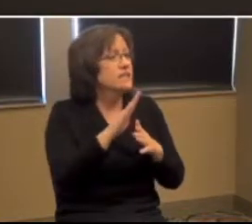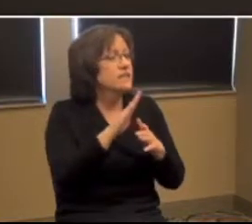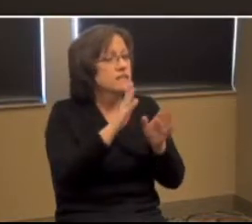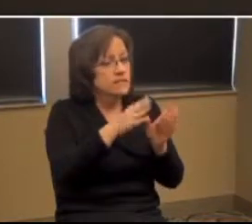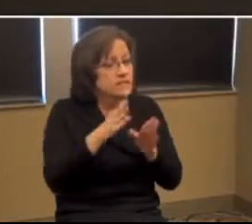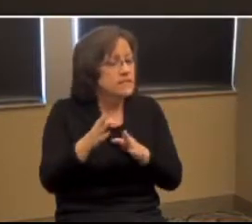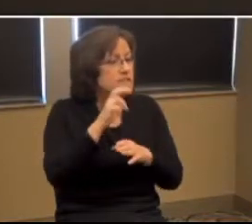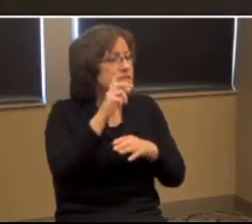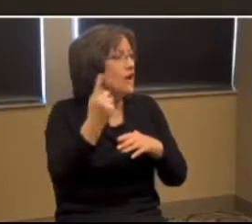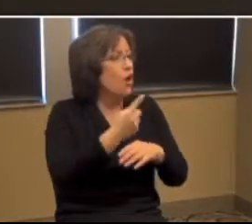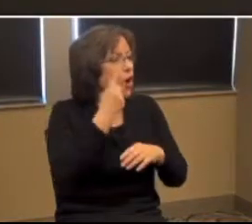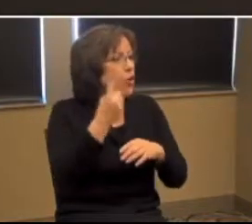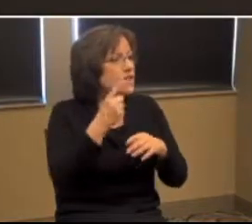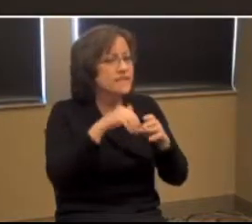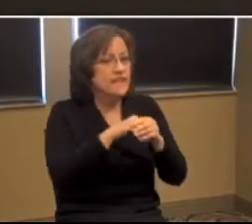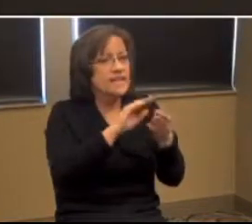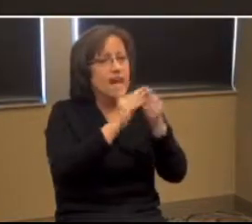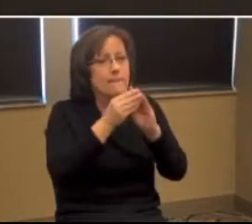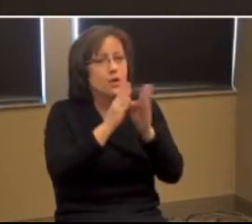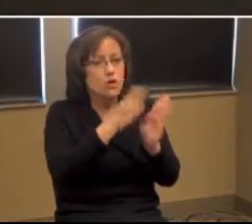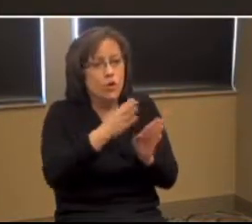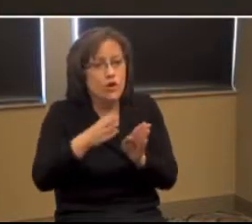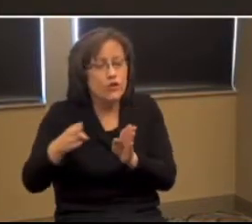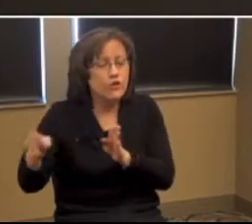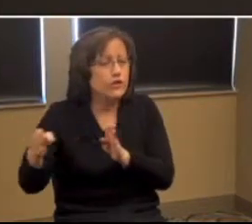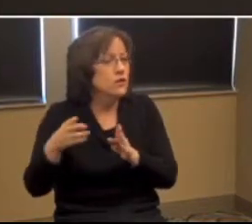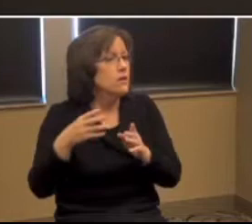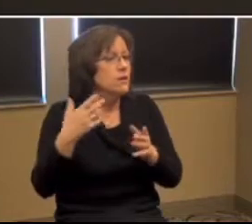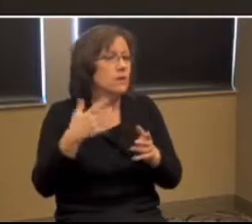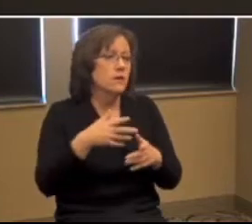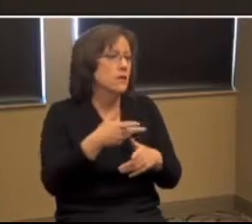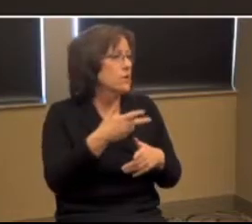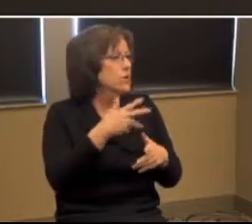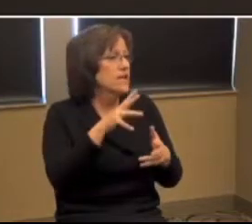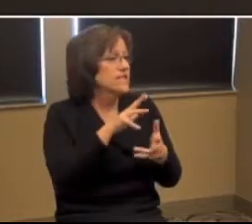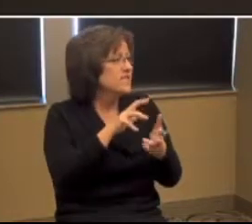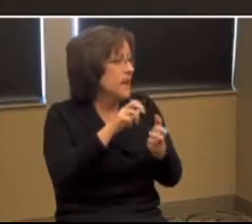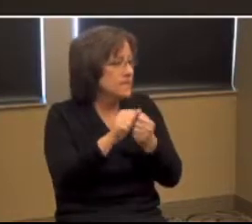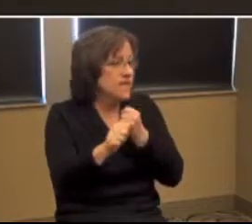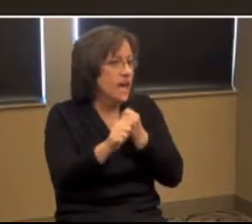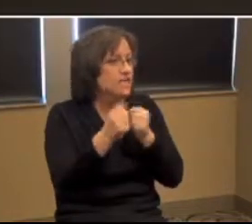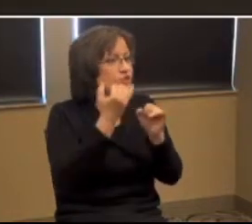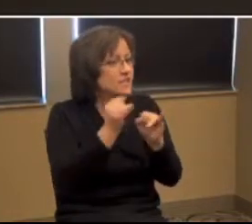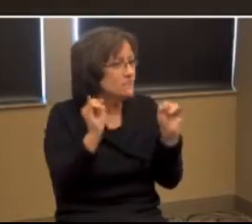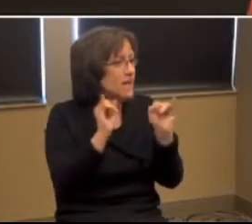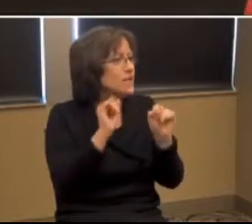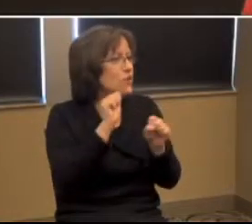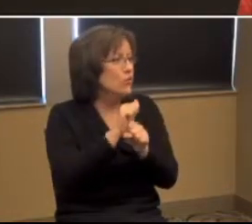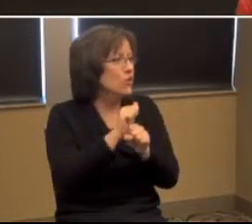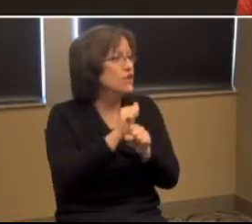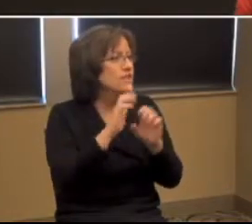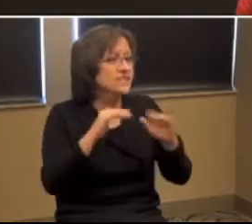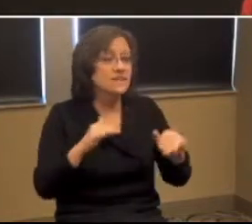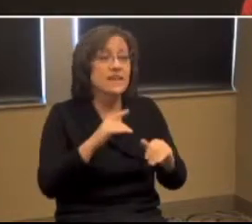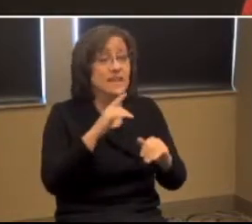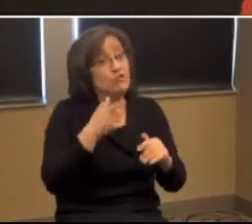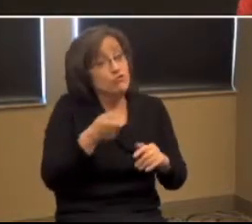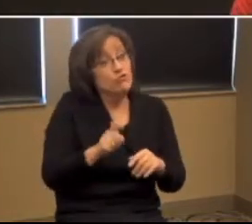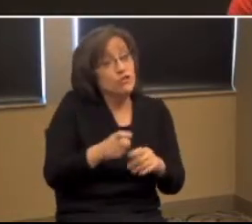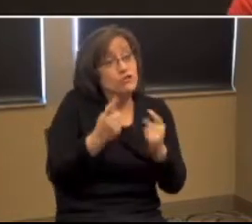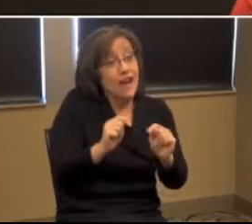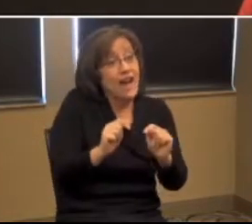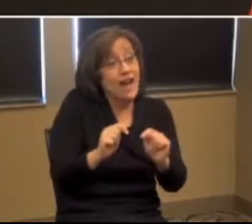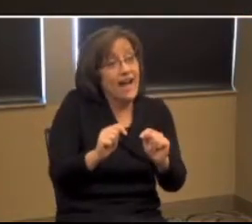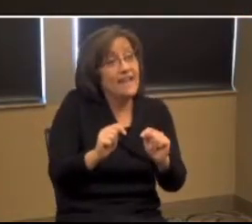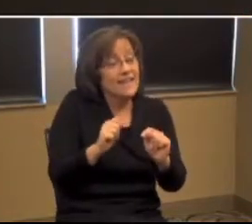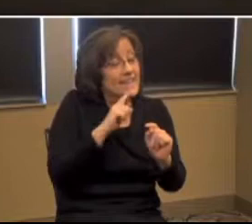She sabotaged. You can sabotage independent work systems, and you should. It's a teaching opportunity.